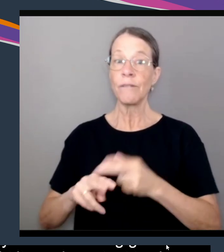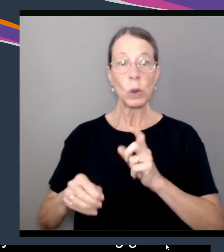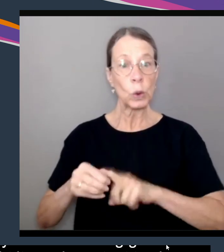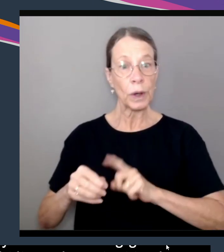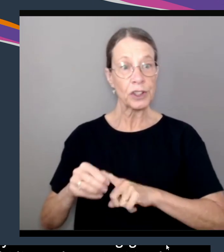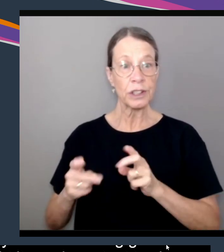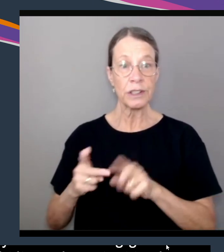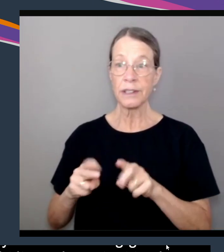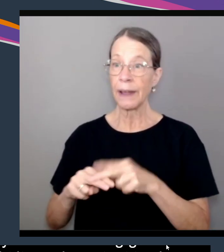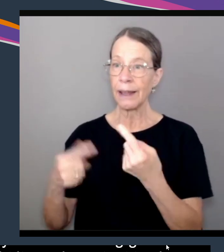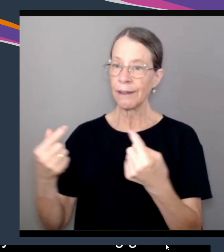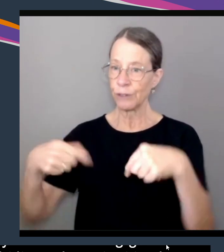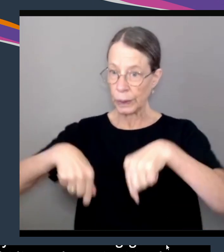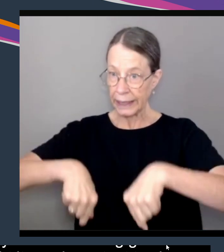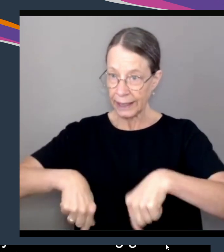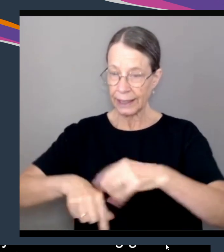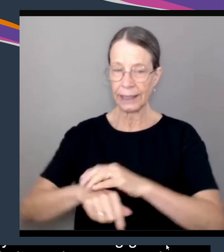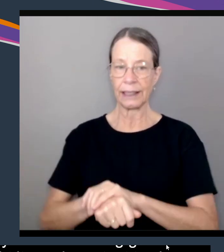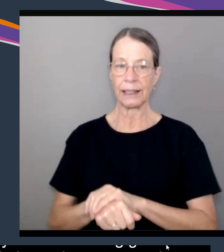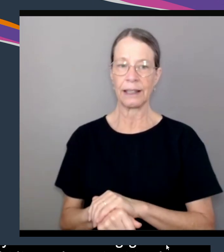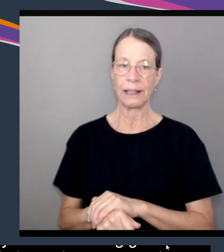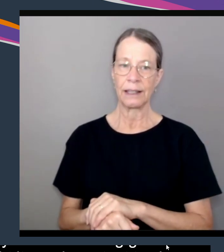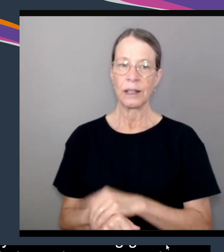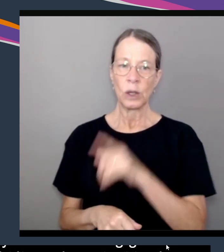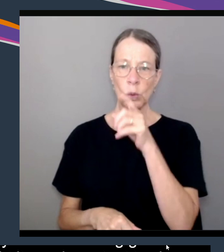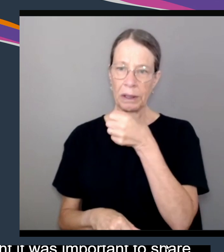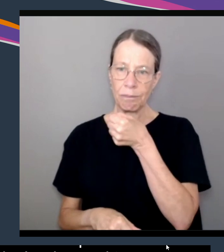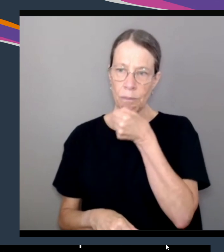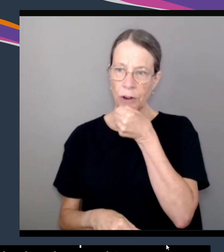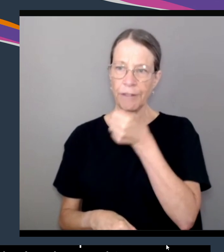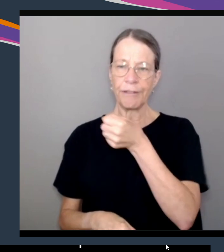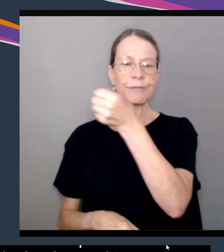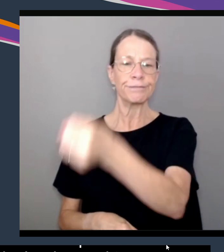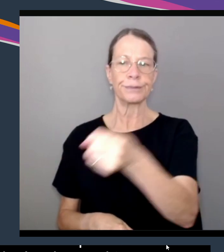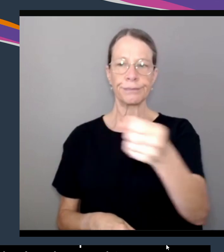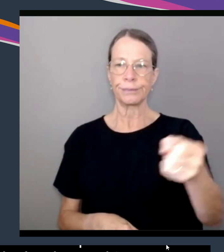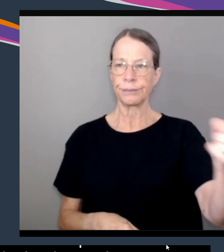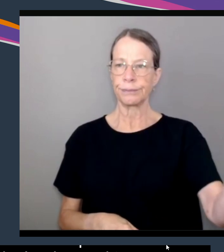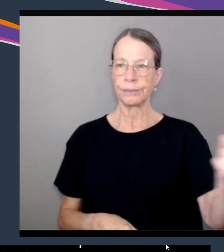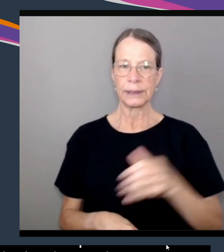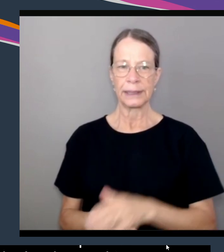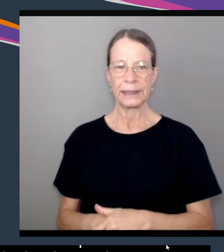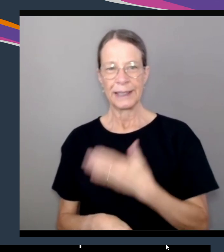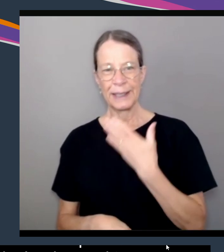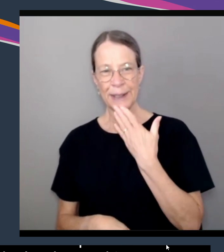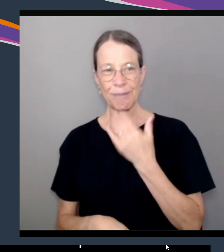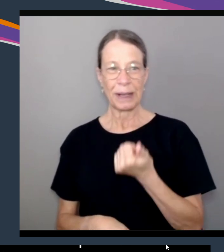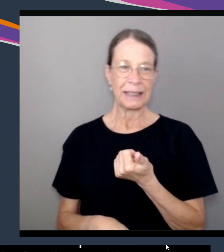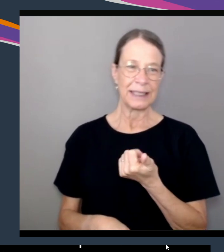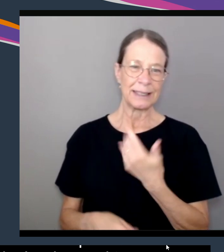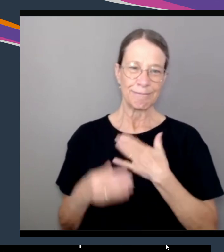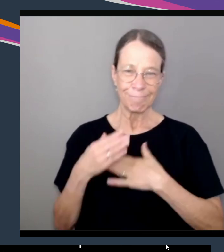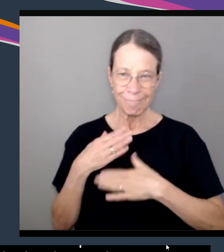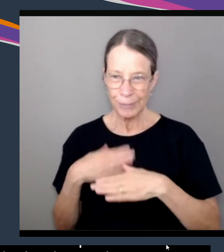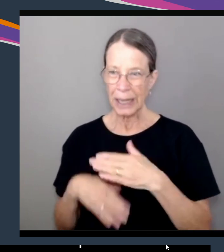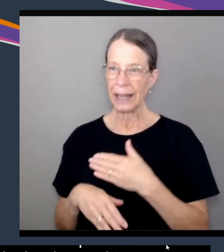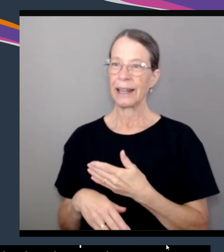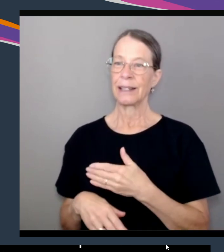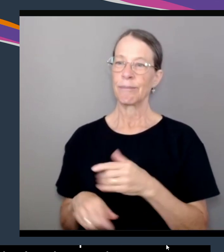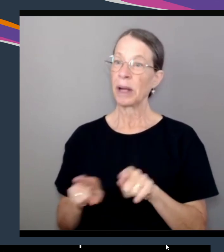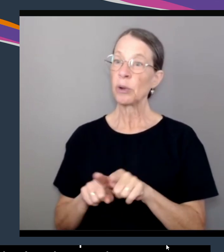room, we'll hand you a microphone, and if you could please wait, but it might be nice if you introduce yourself and where you're from as